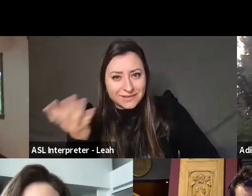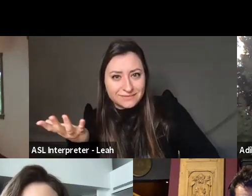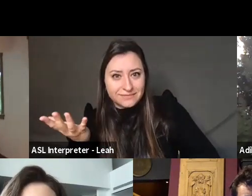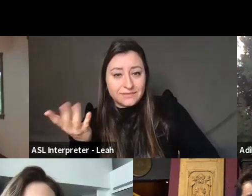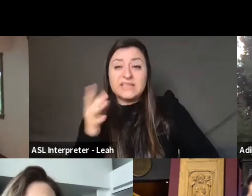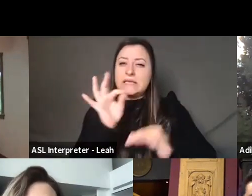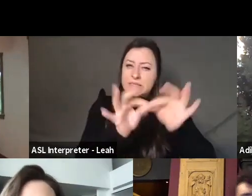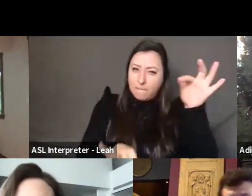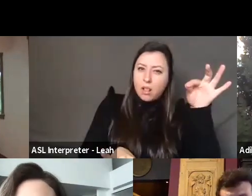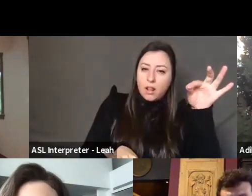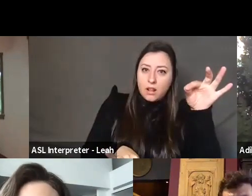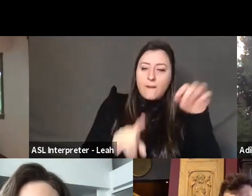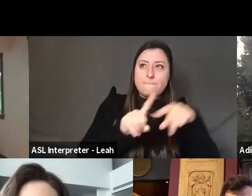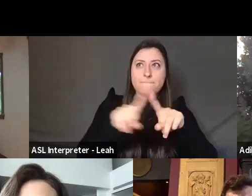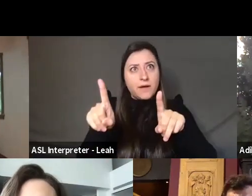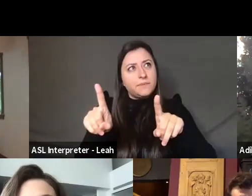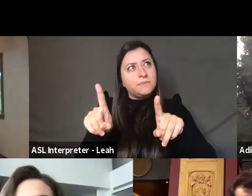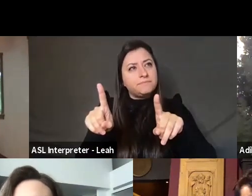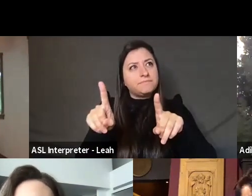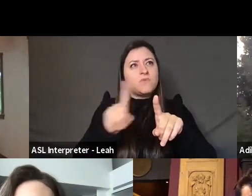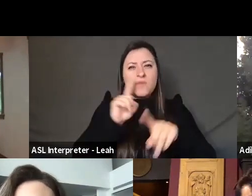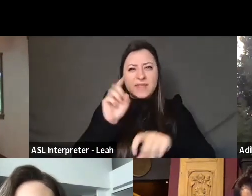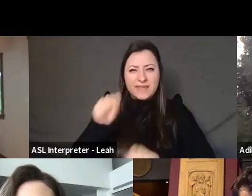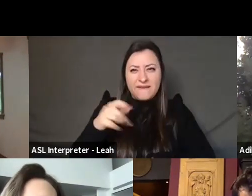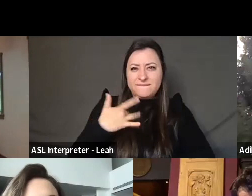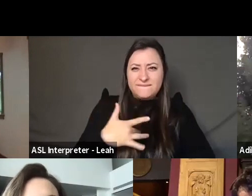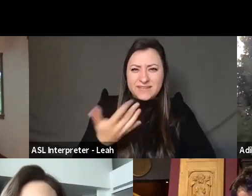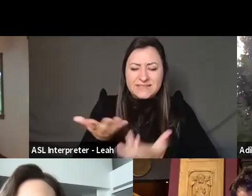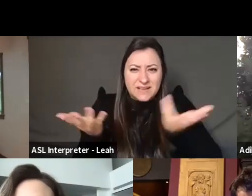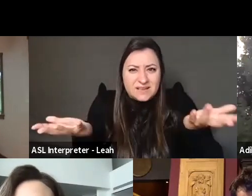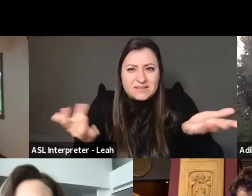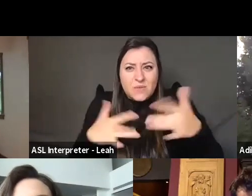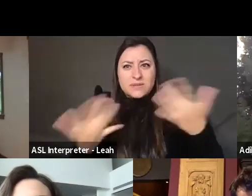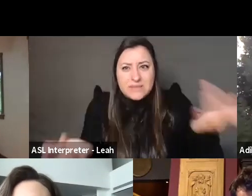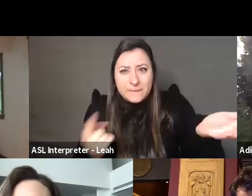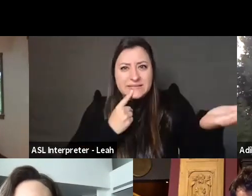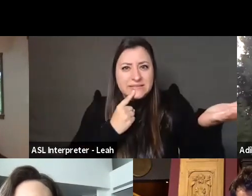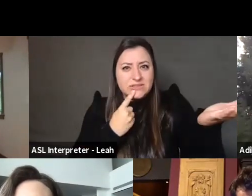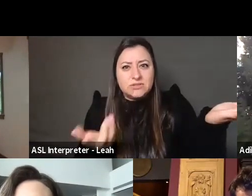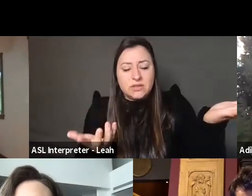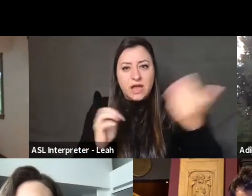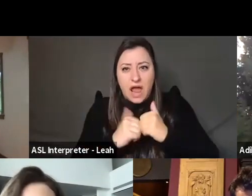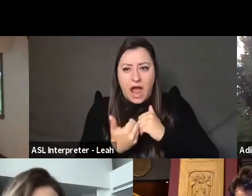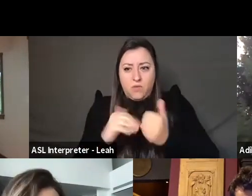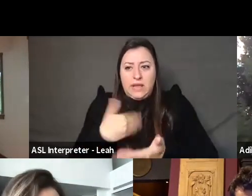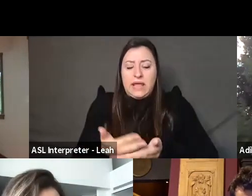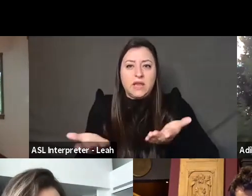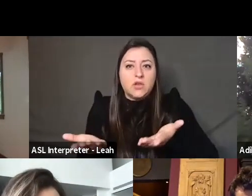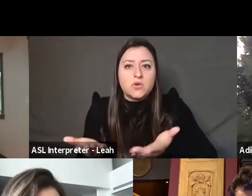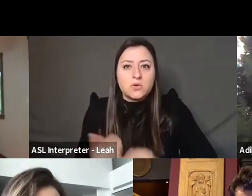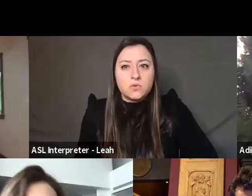simple and with the right note of despairing urgency, because seriously, how did we get here?